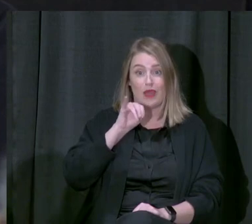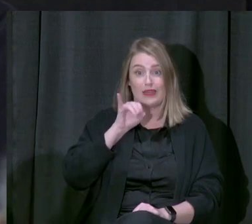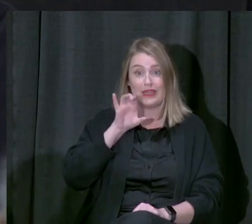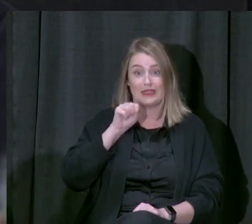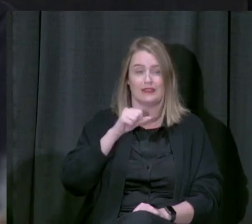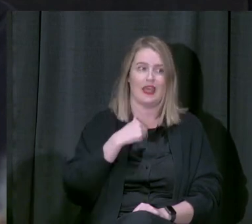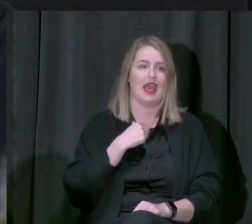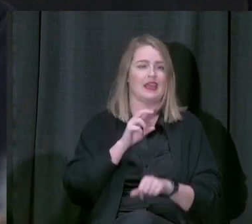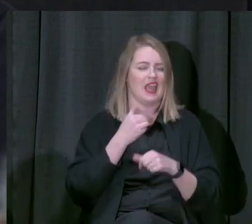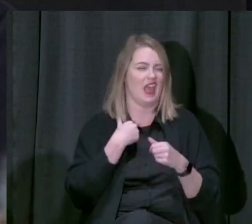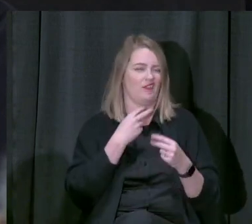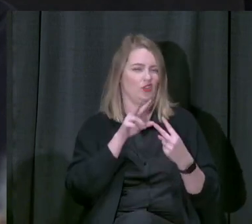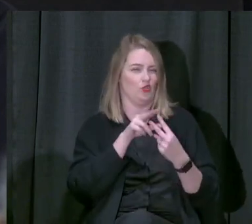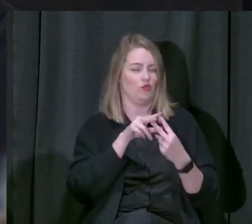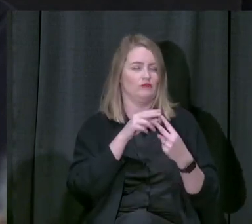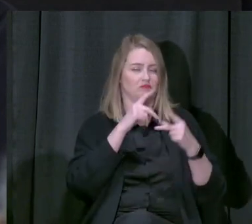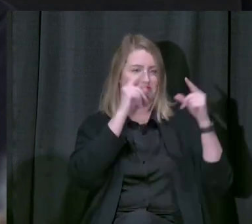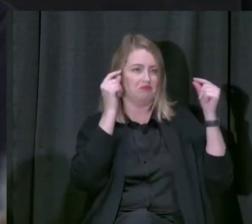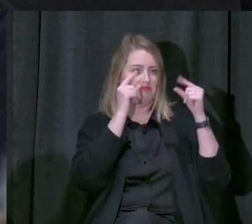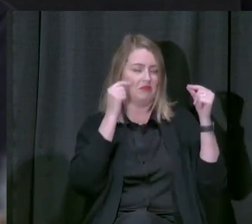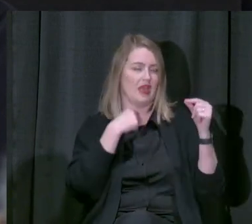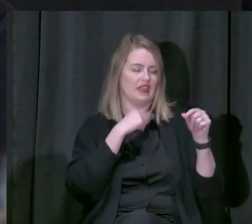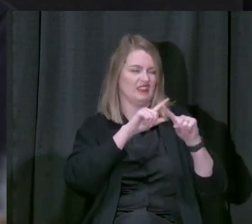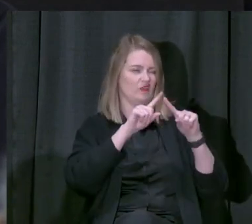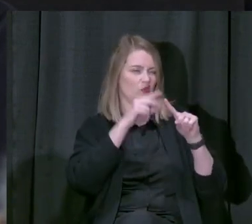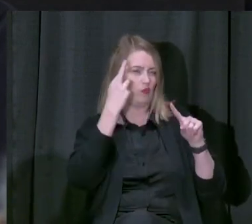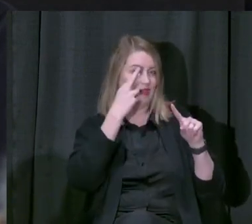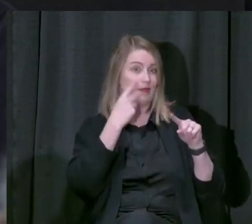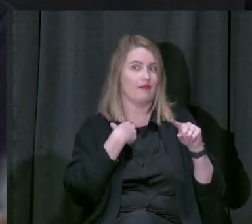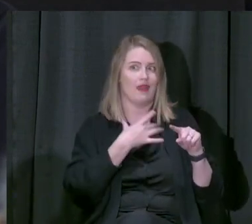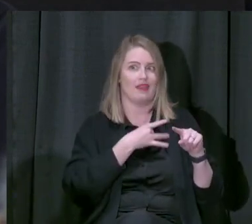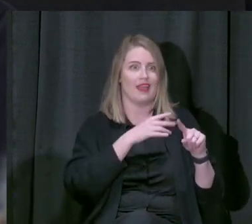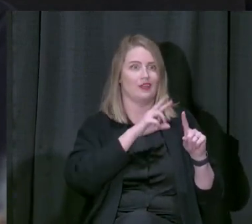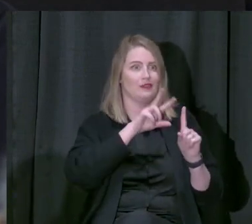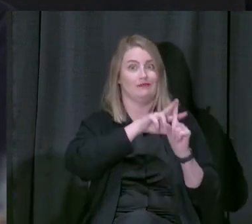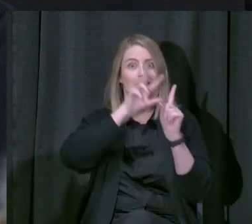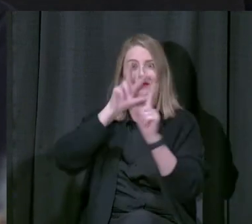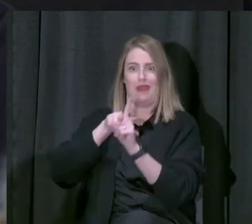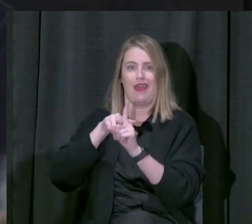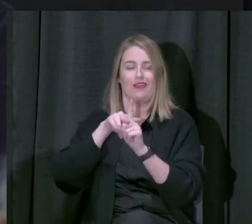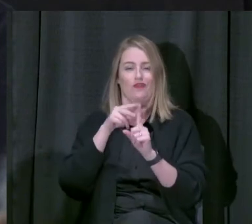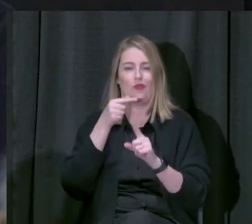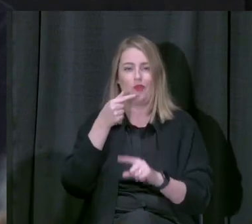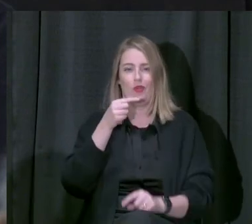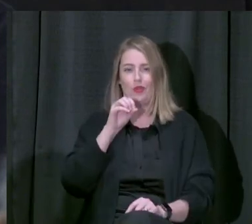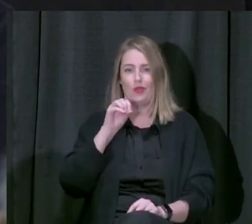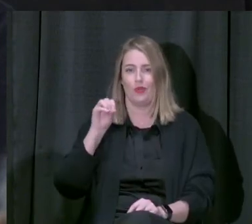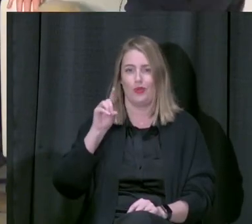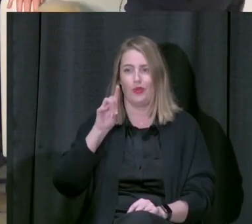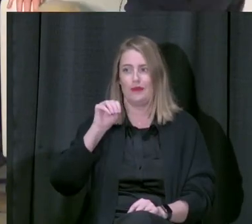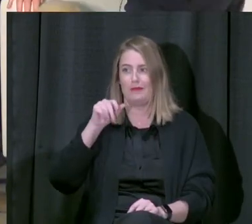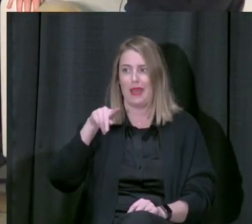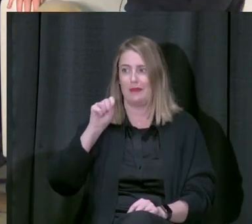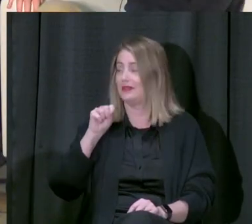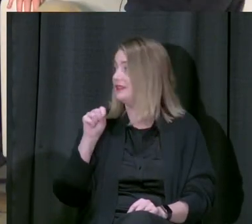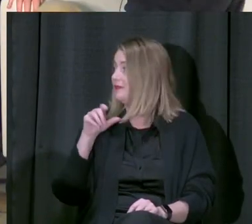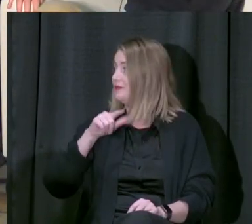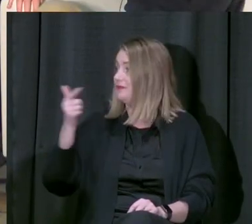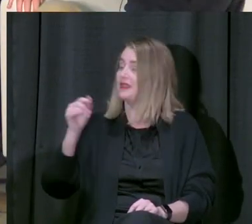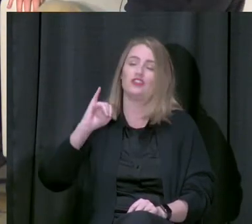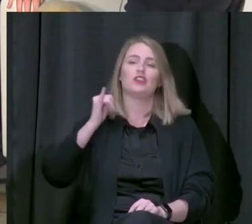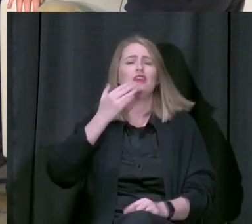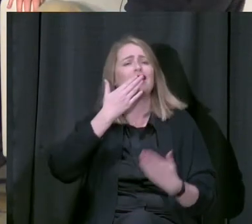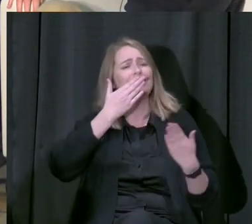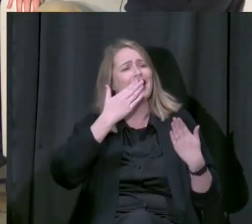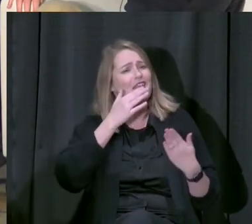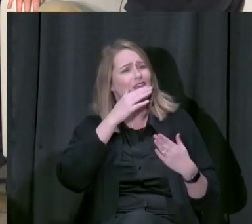and I use them for different reasons. But I'd really like to see them used for good maps at some point. Thank you, Peter, and everyone, for all your questions.